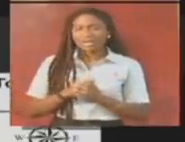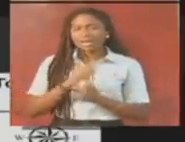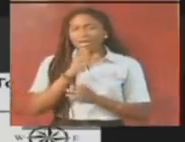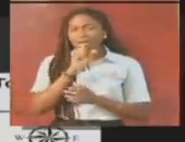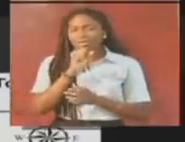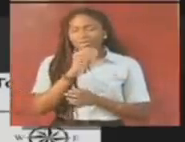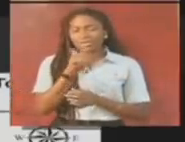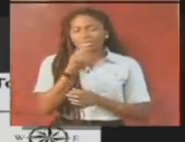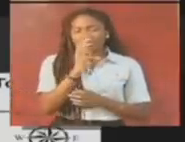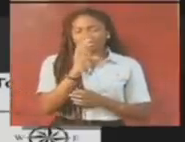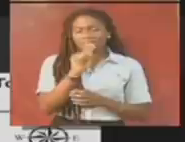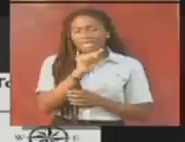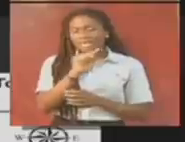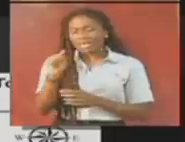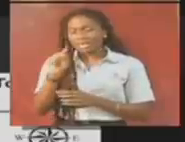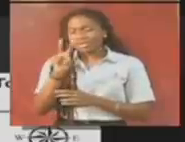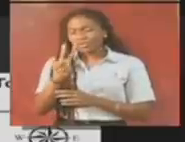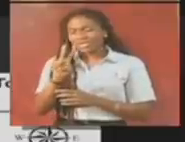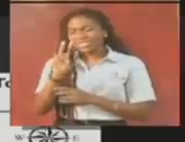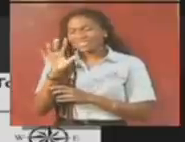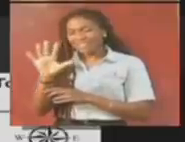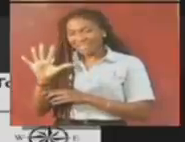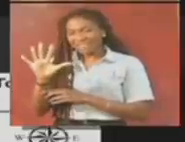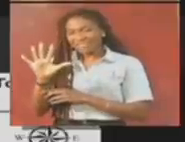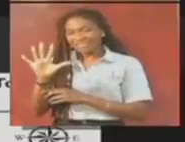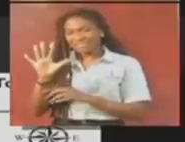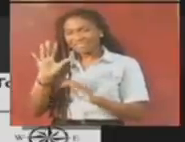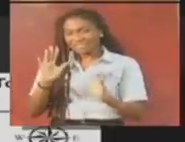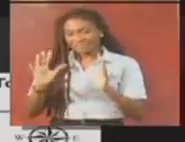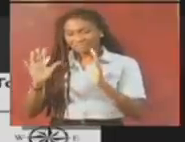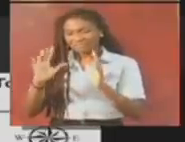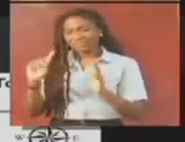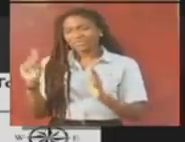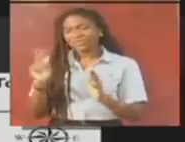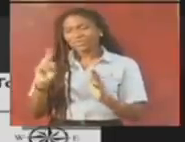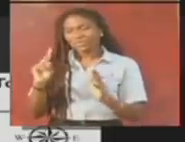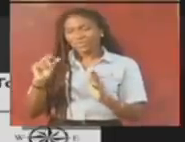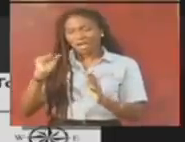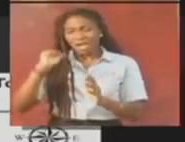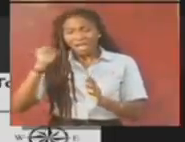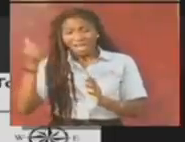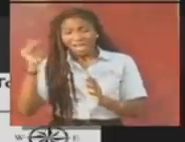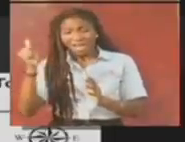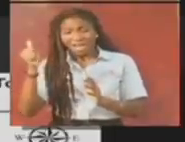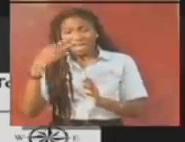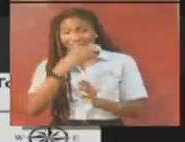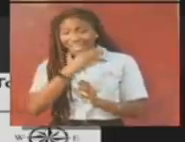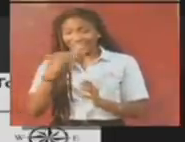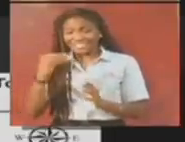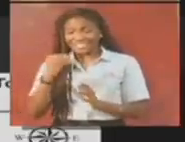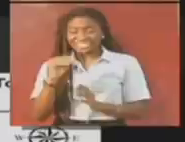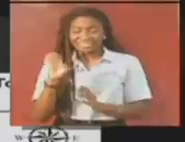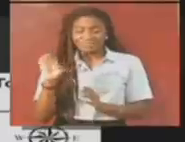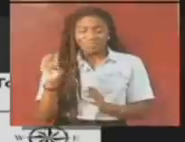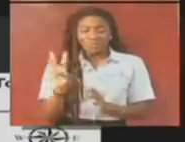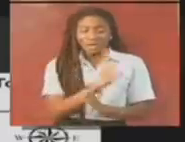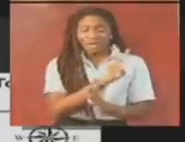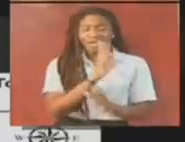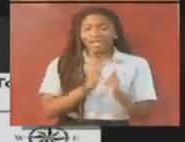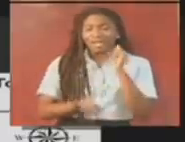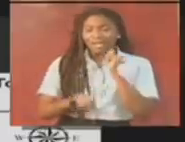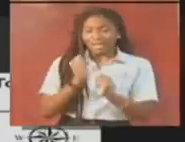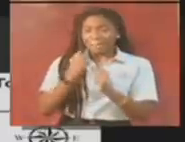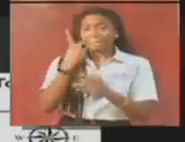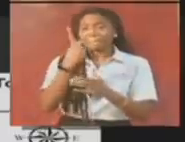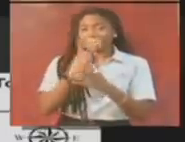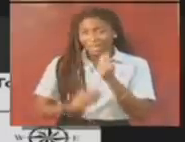note those communities being in the St. George Central and St. George East counties. Of